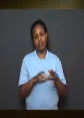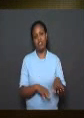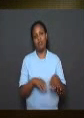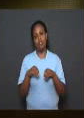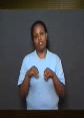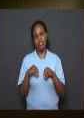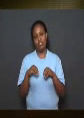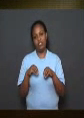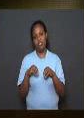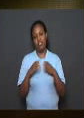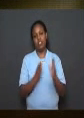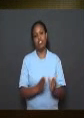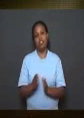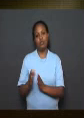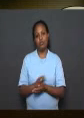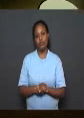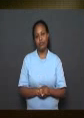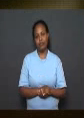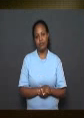Students, let's get ready.